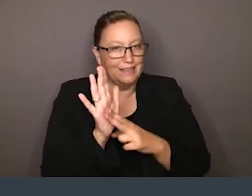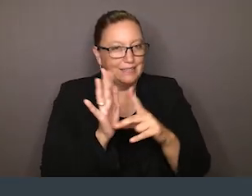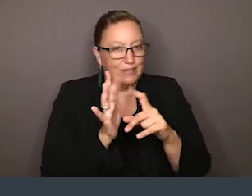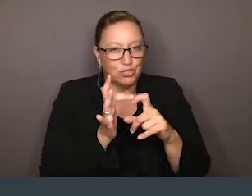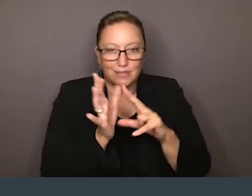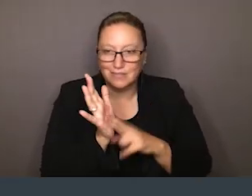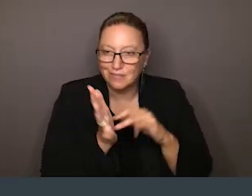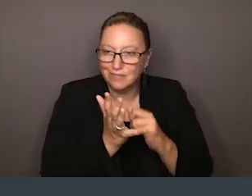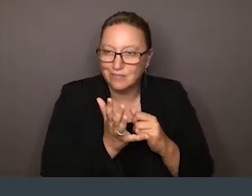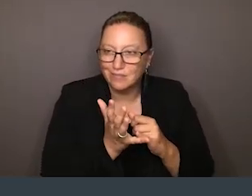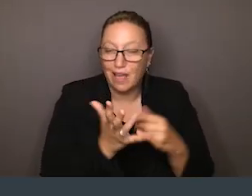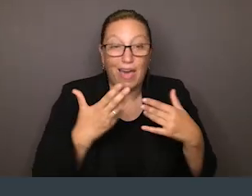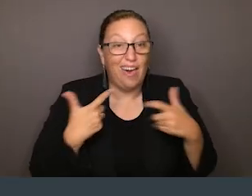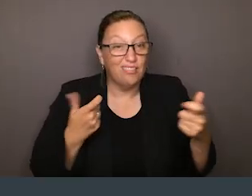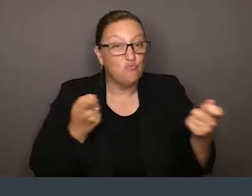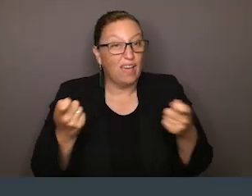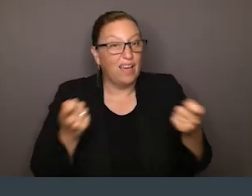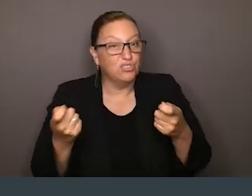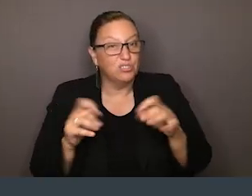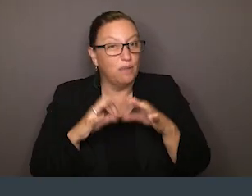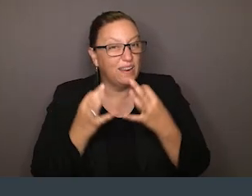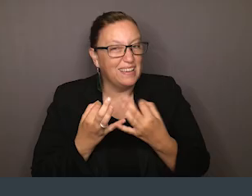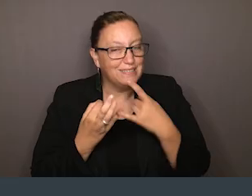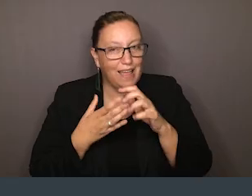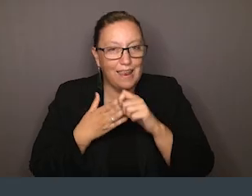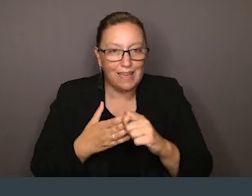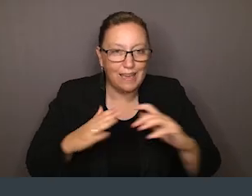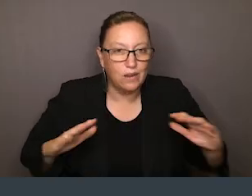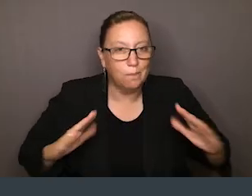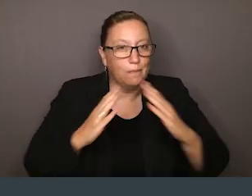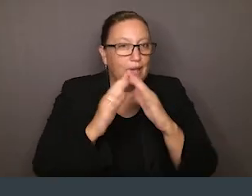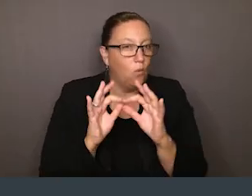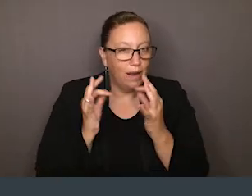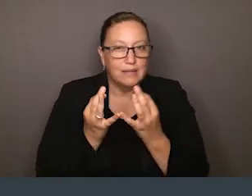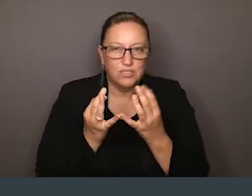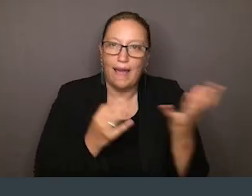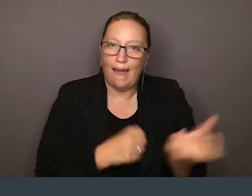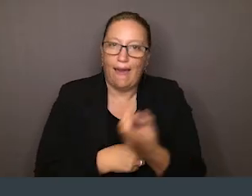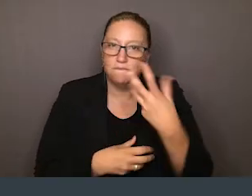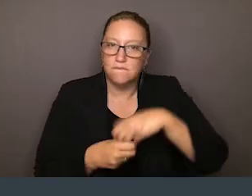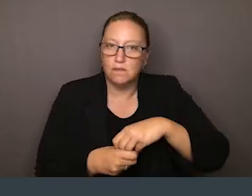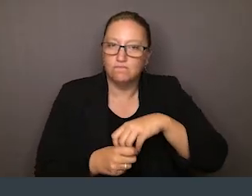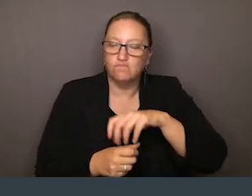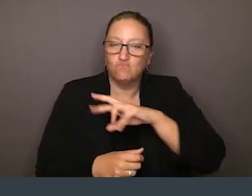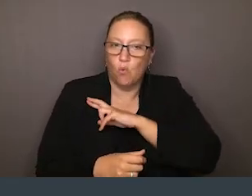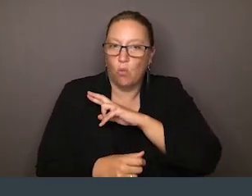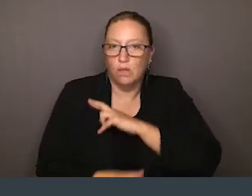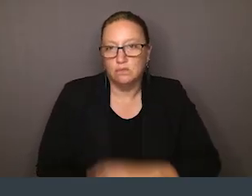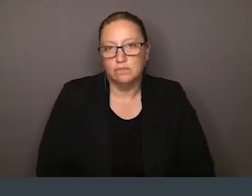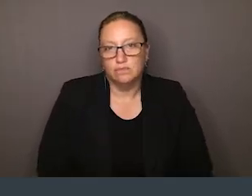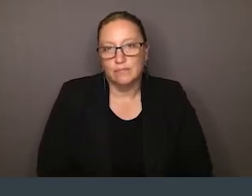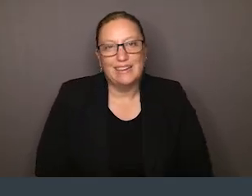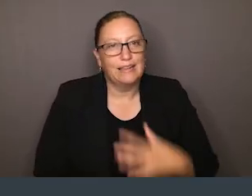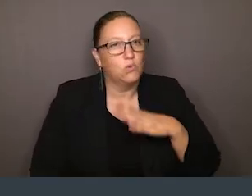and health regulatory bodies and lead and peak bodies all have a role to play. So we look forward